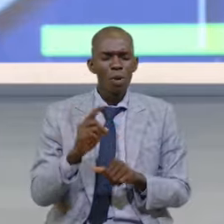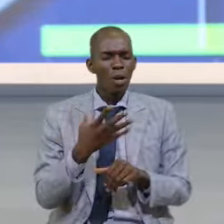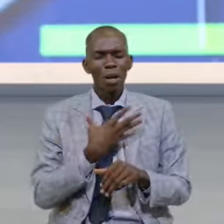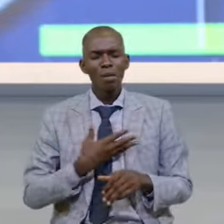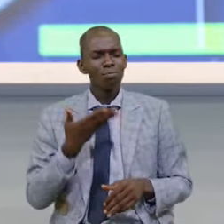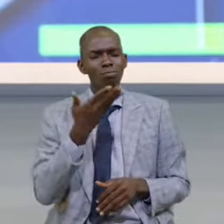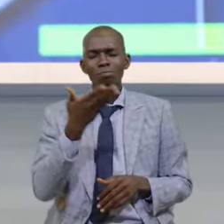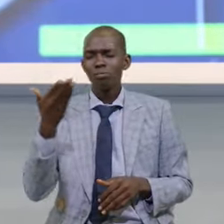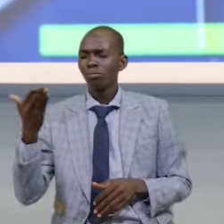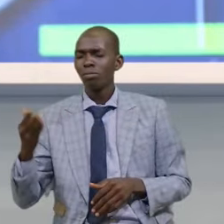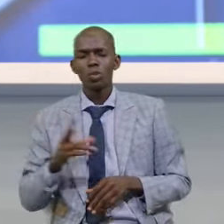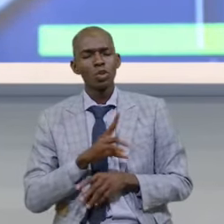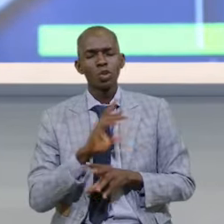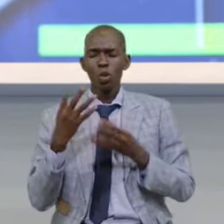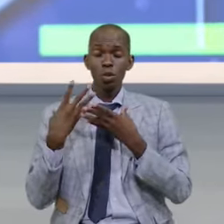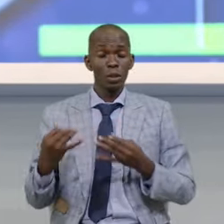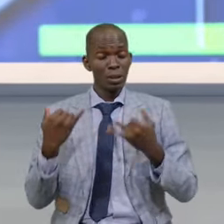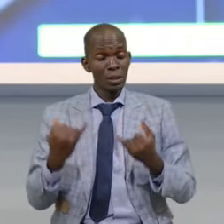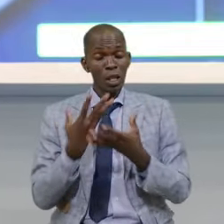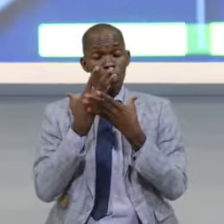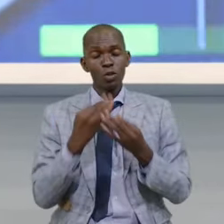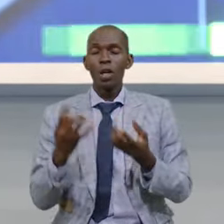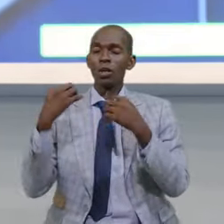solution. Solution has come tonight.